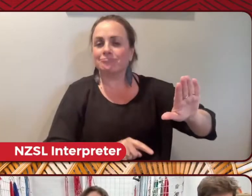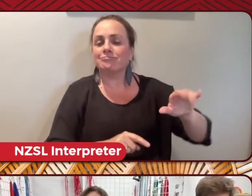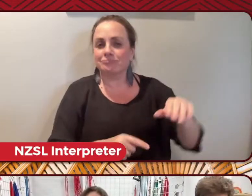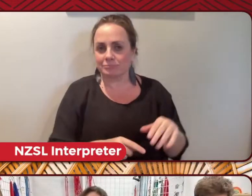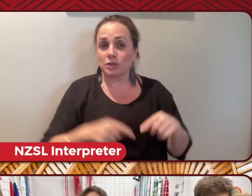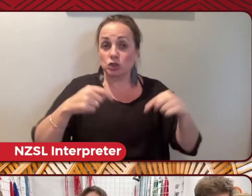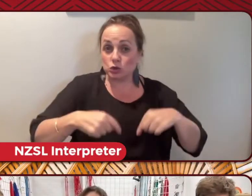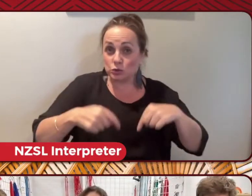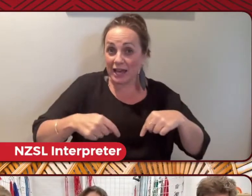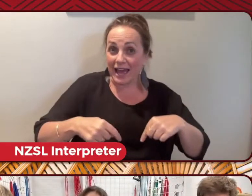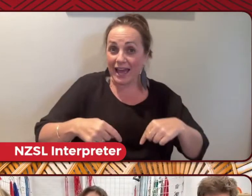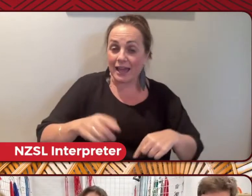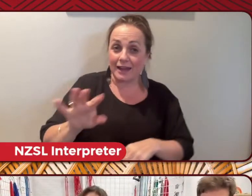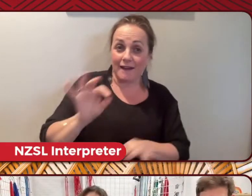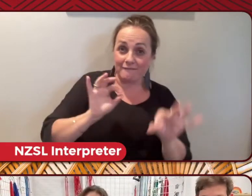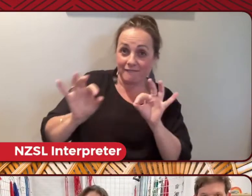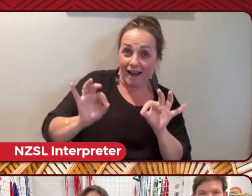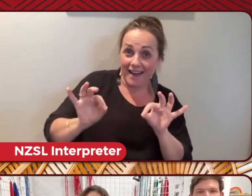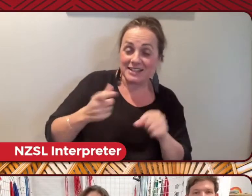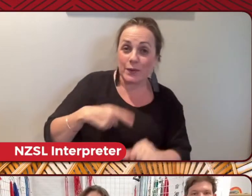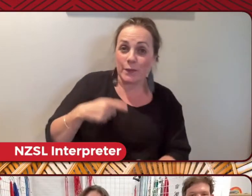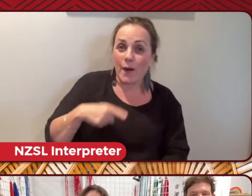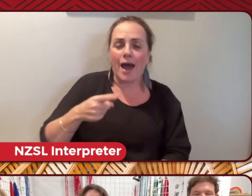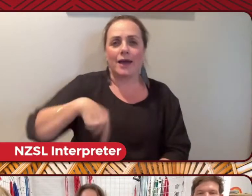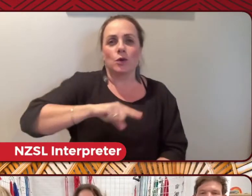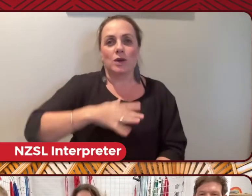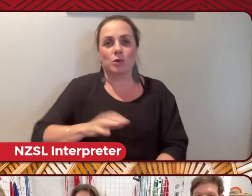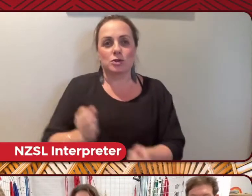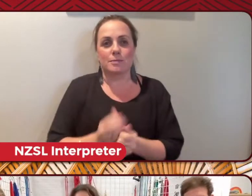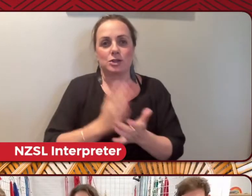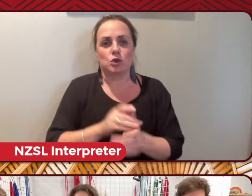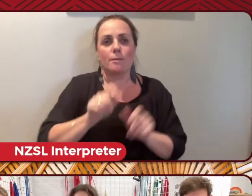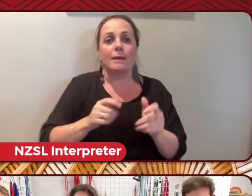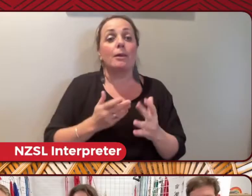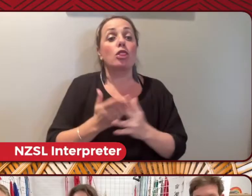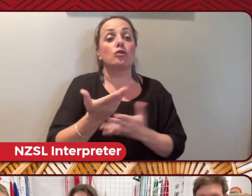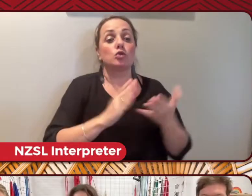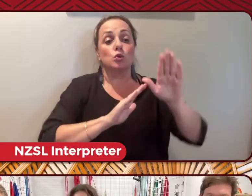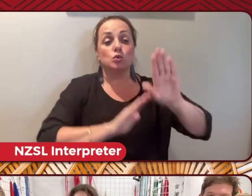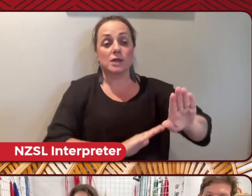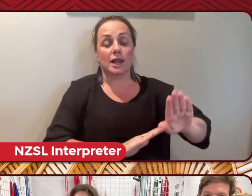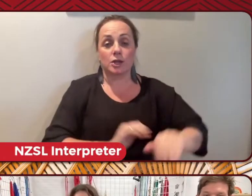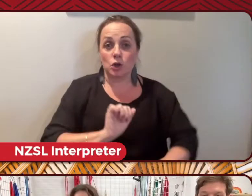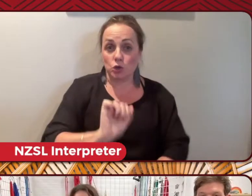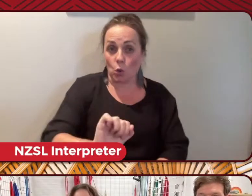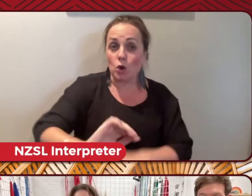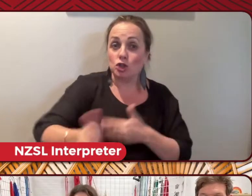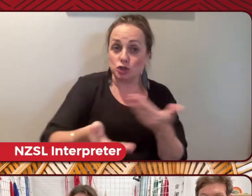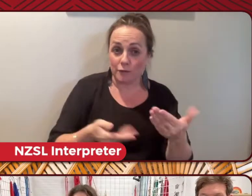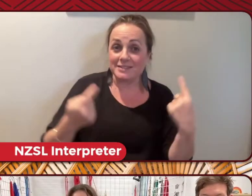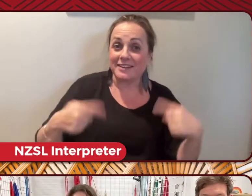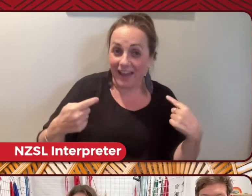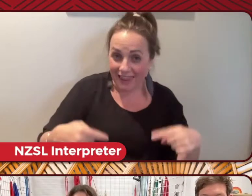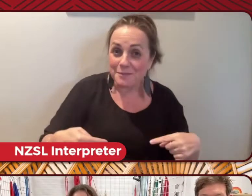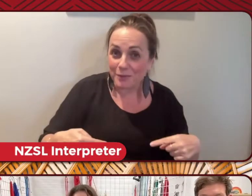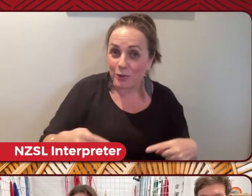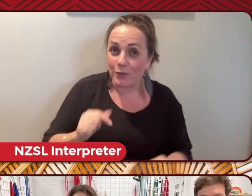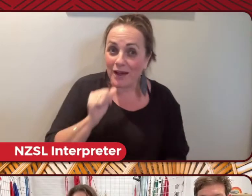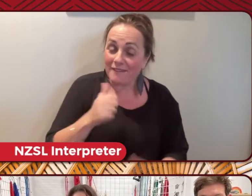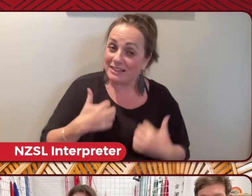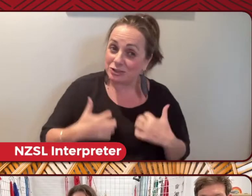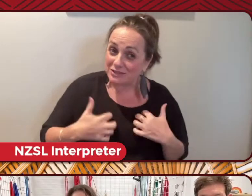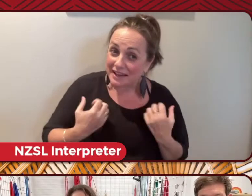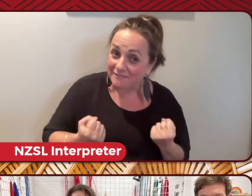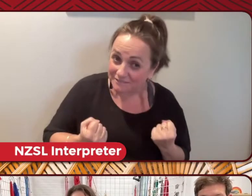is because we wanted to make sure people across New Zealand knew that your services are available if they were interested.